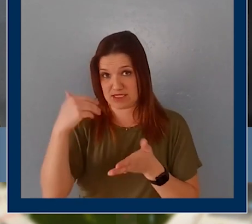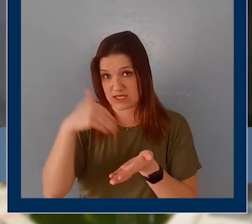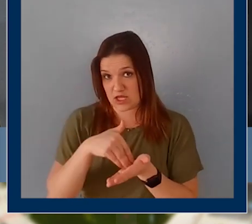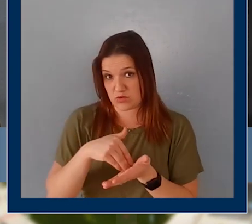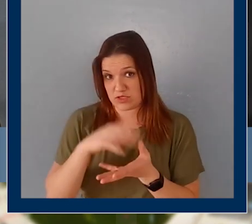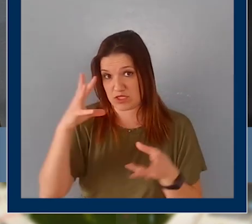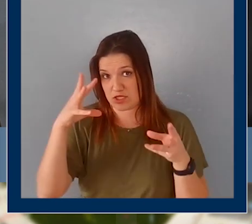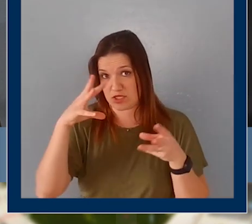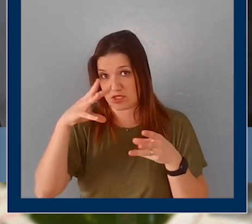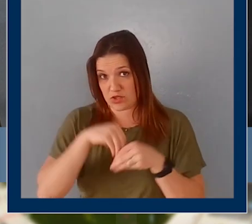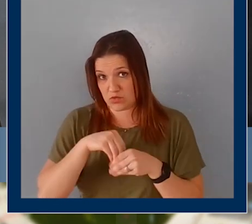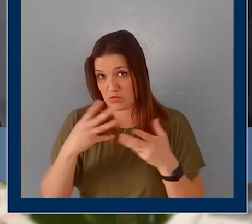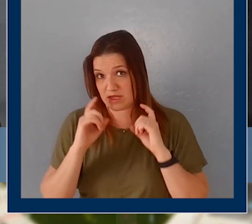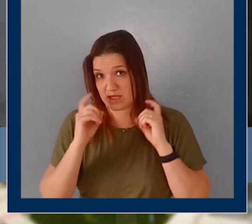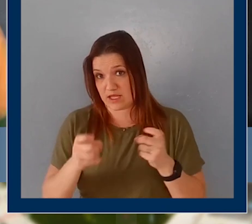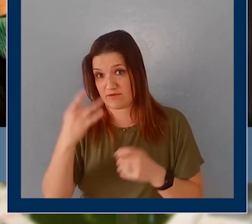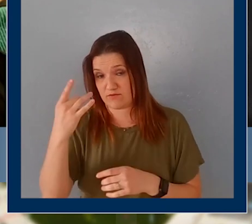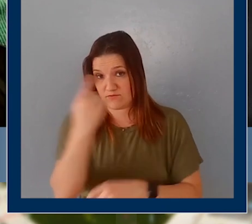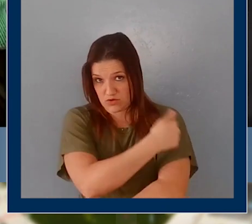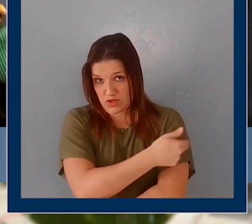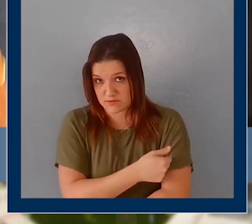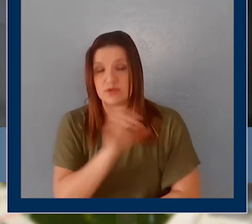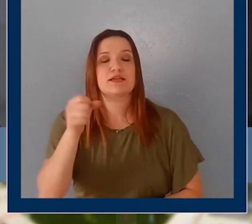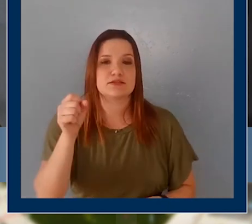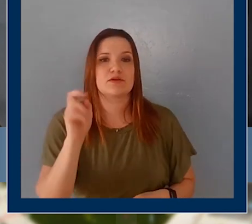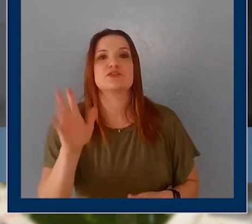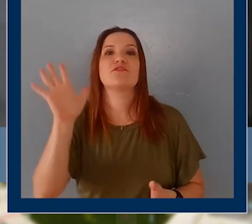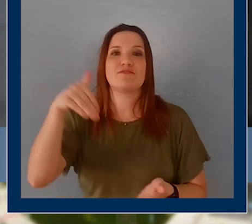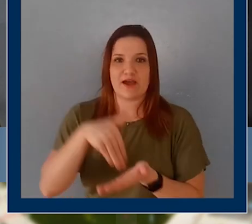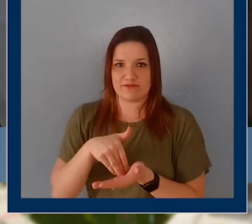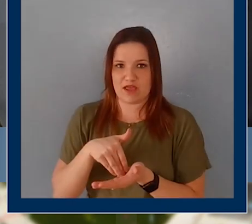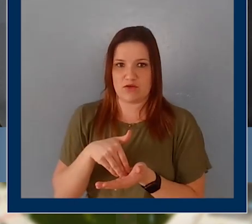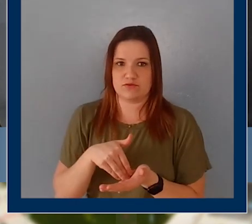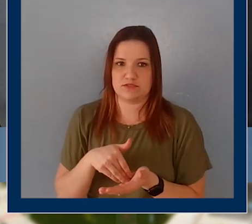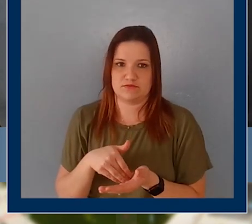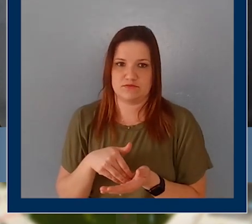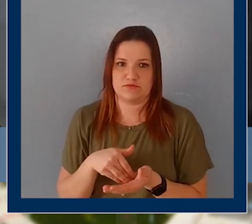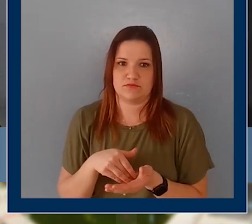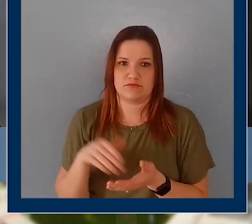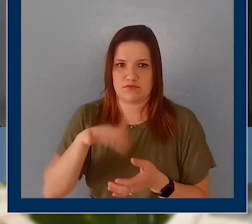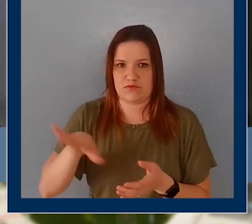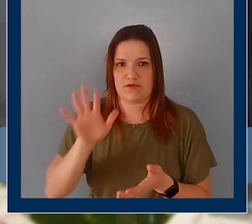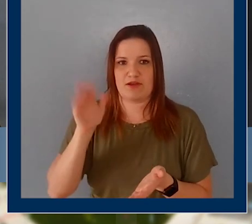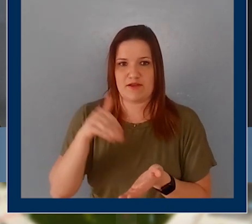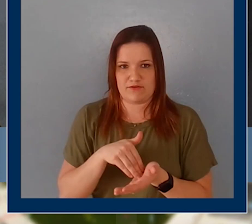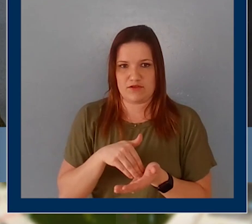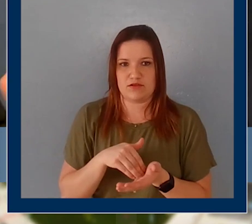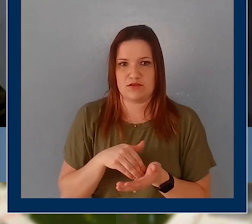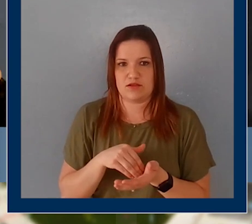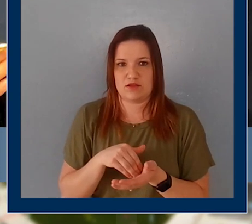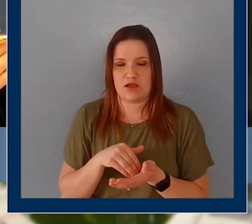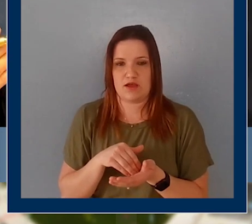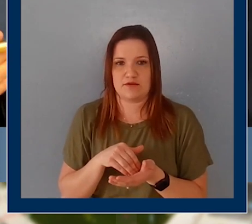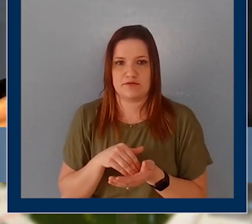5,388 have been administered. So right now, only 1.1% of the Tulare County population has been vaccinated at this point.